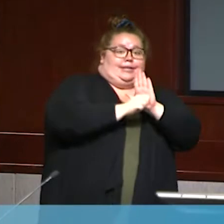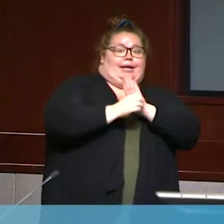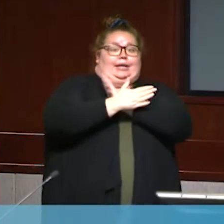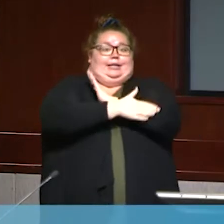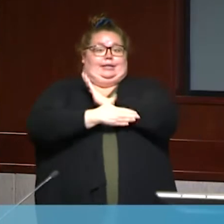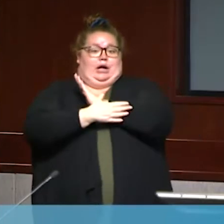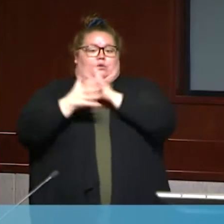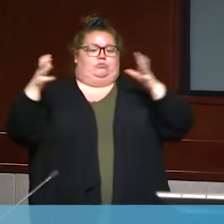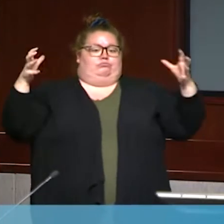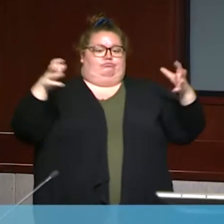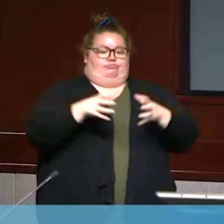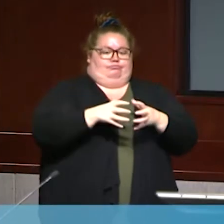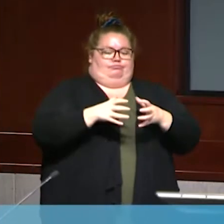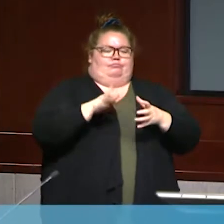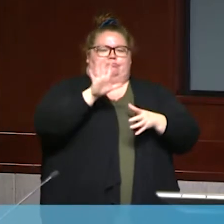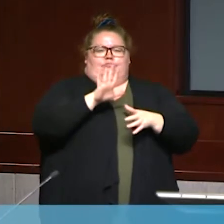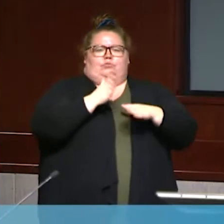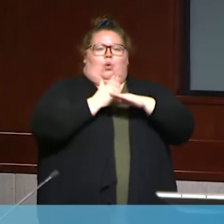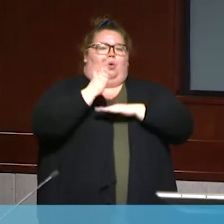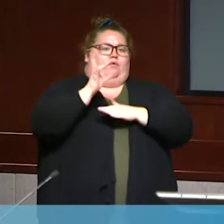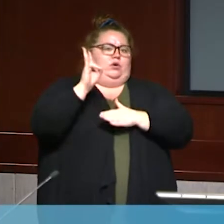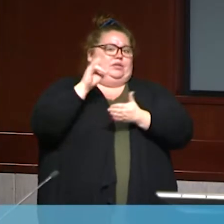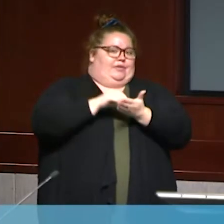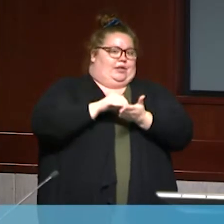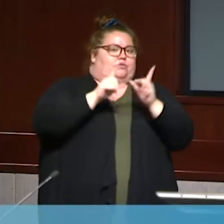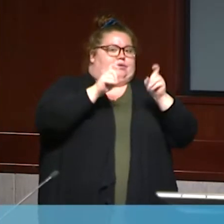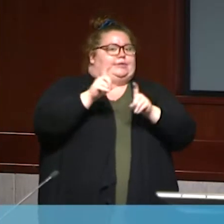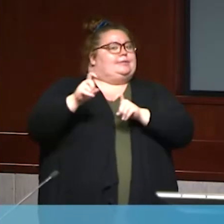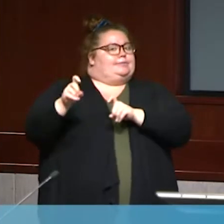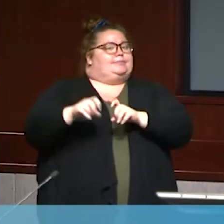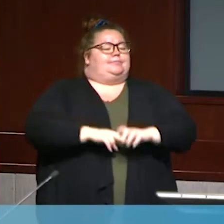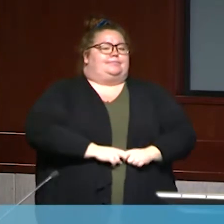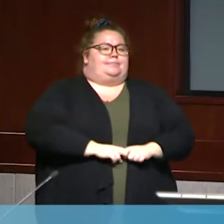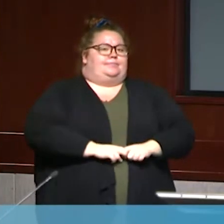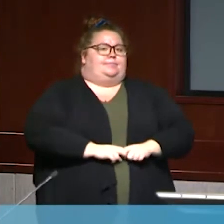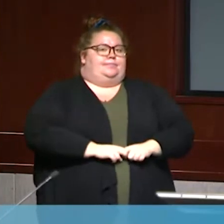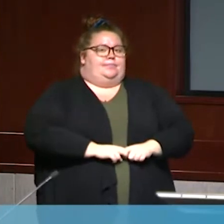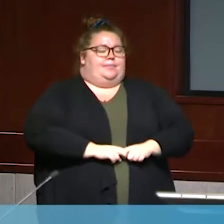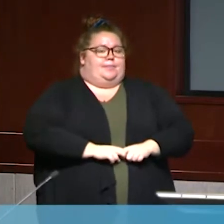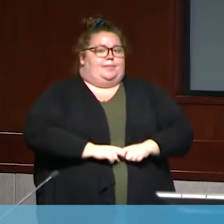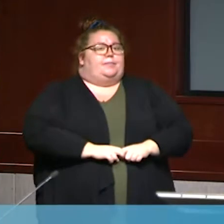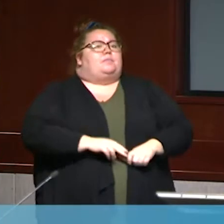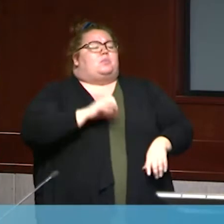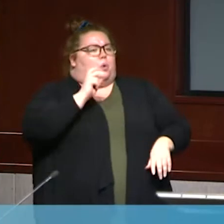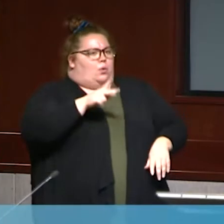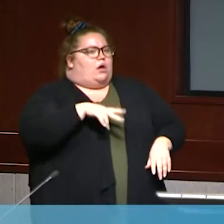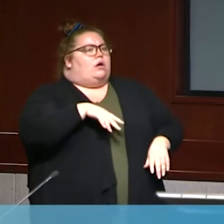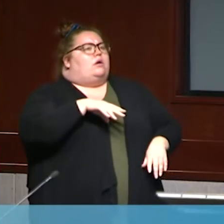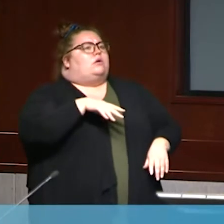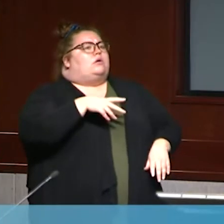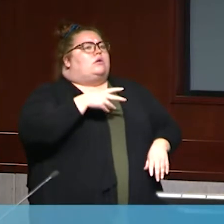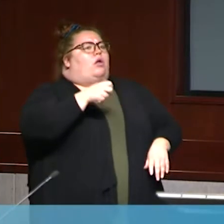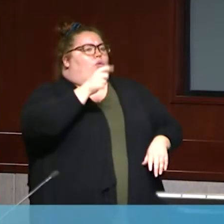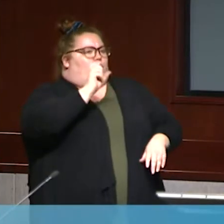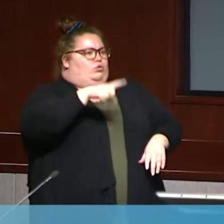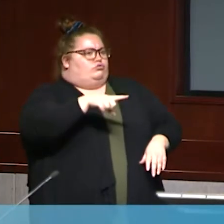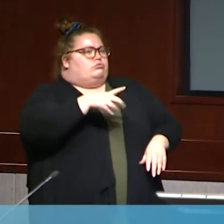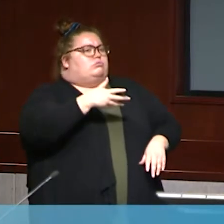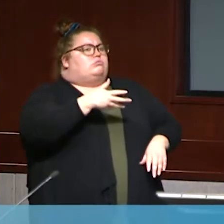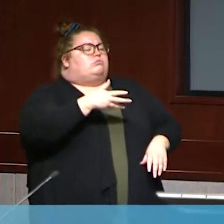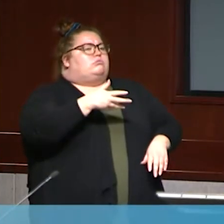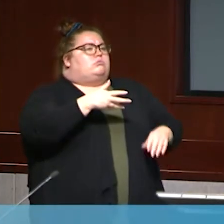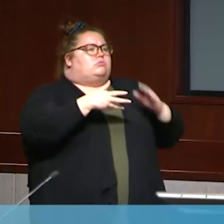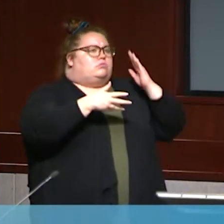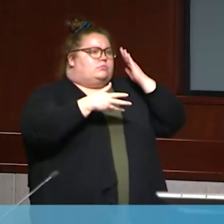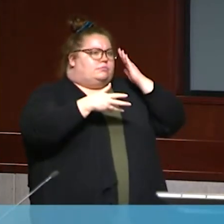conducted just over 7,000 tests. Okay, and then another question I had was, I know we have at least one, I